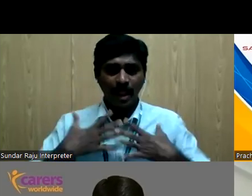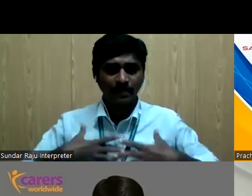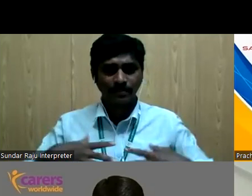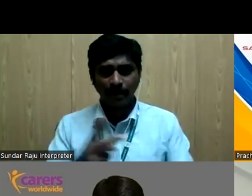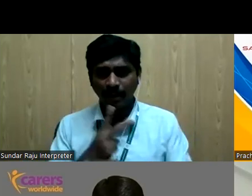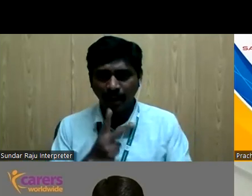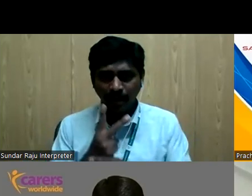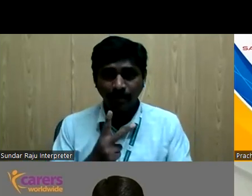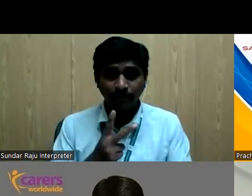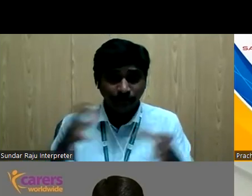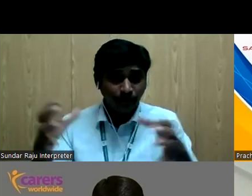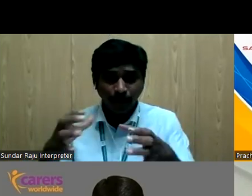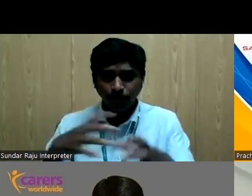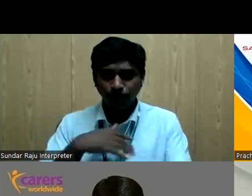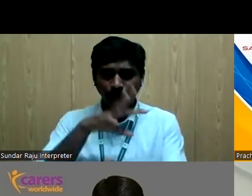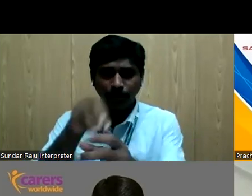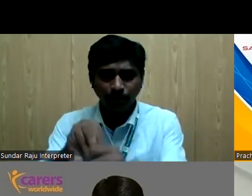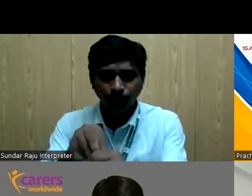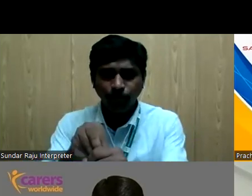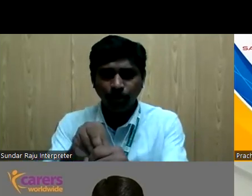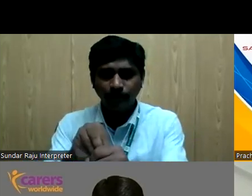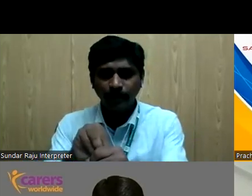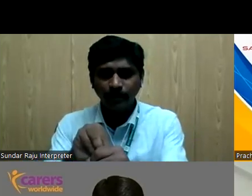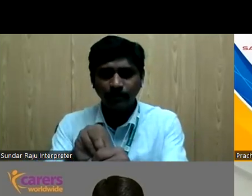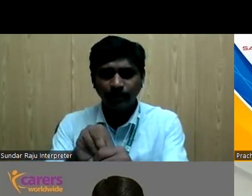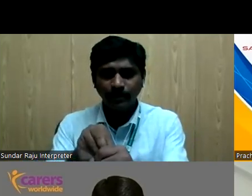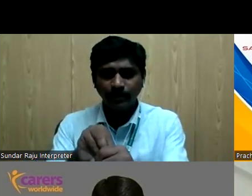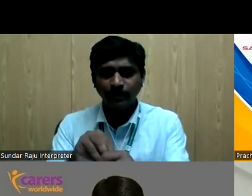for these families. And we also involve the